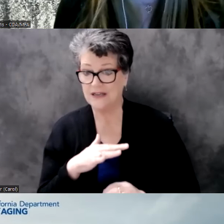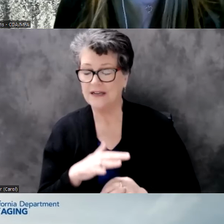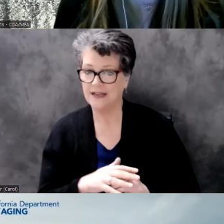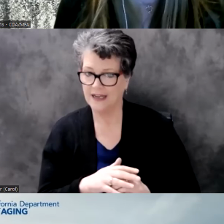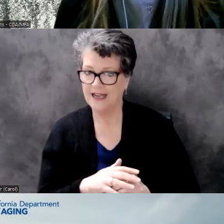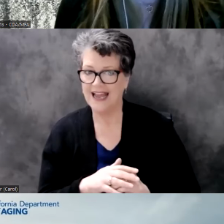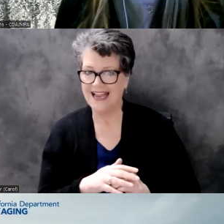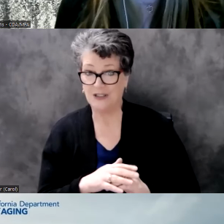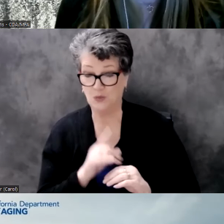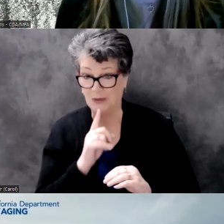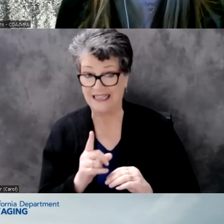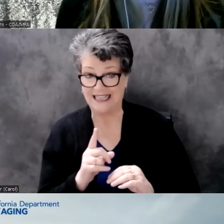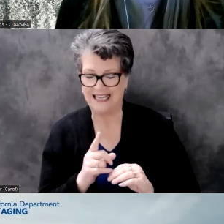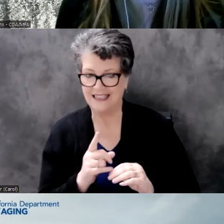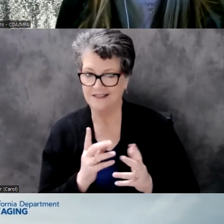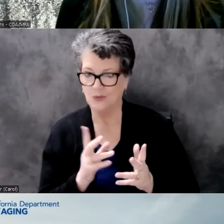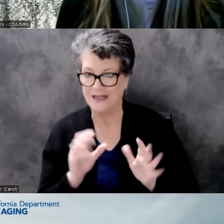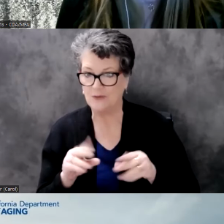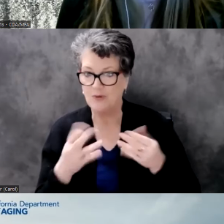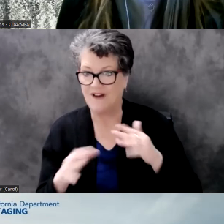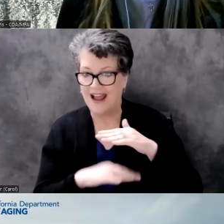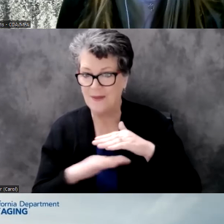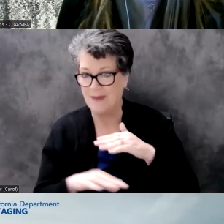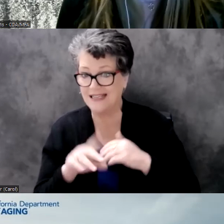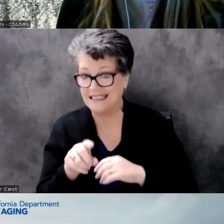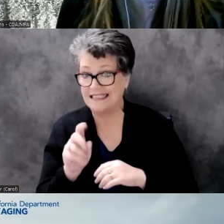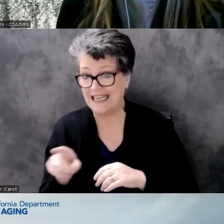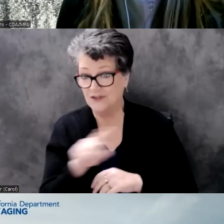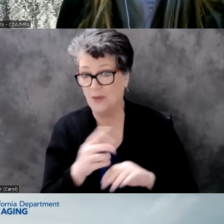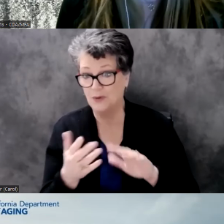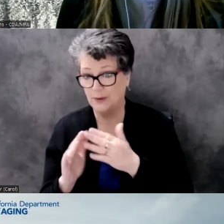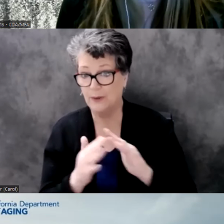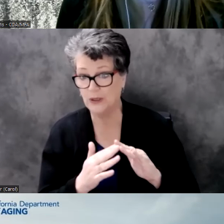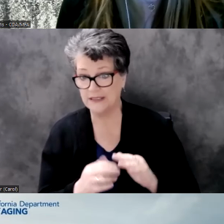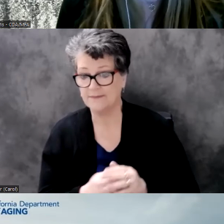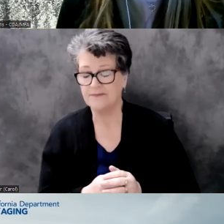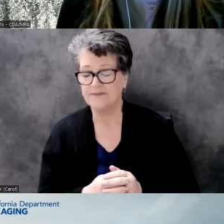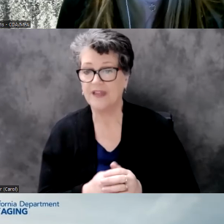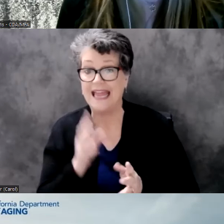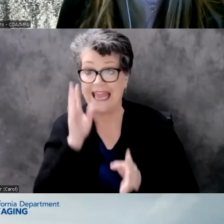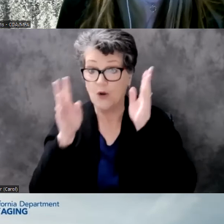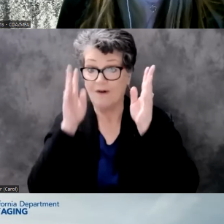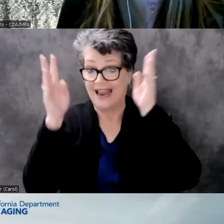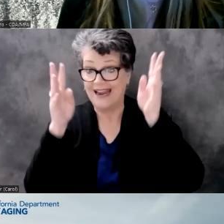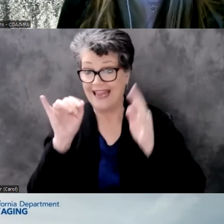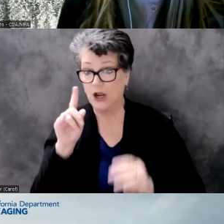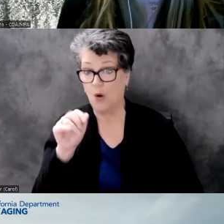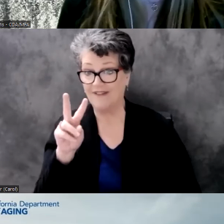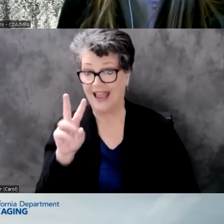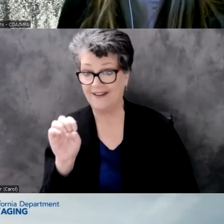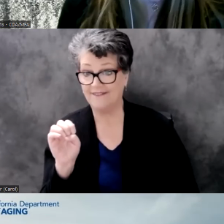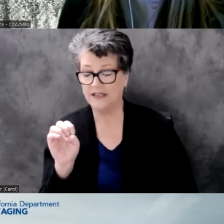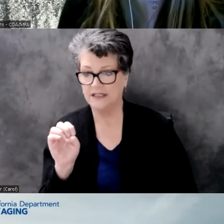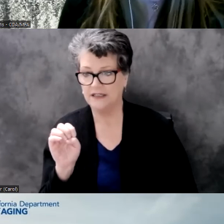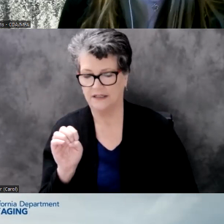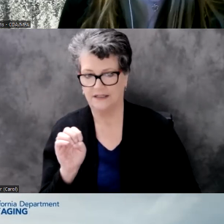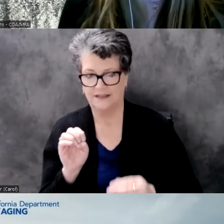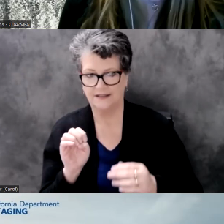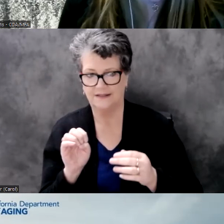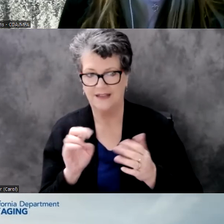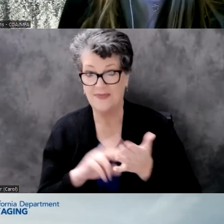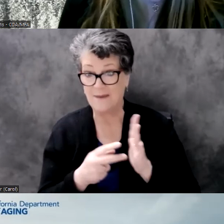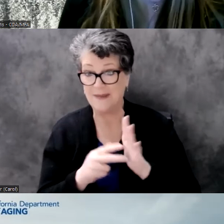provide the basic needs for many of these communities. Innovative for them is like having internet,